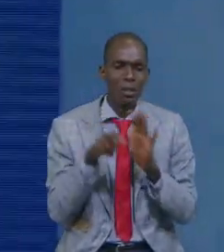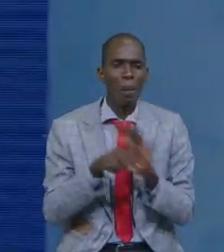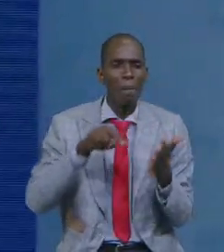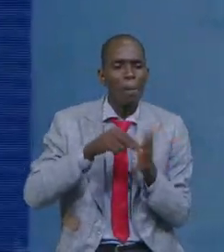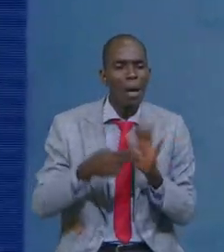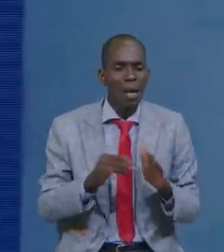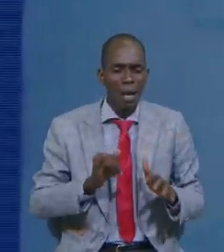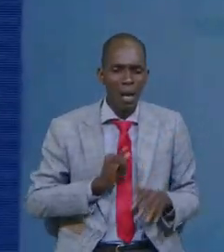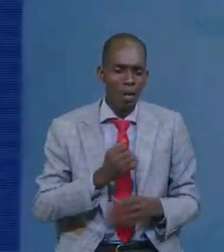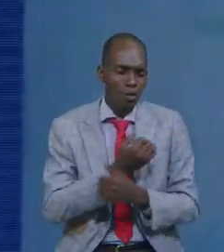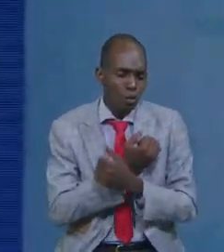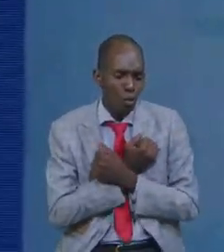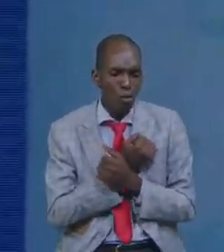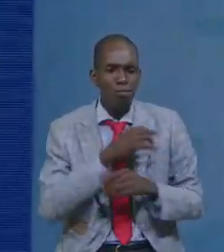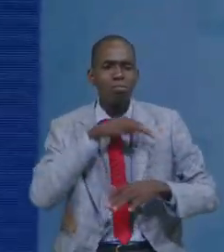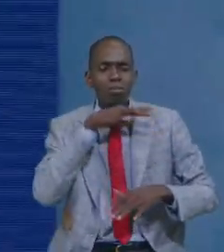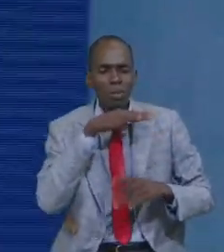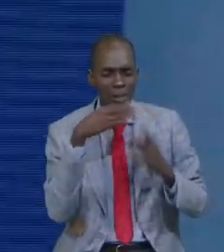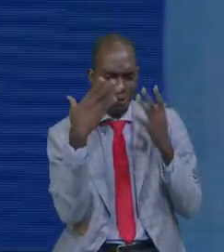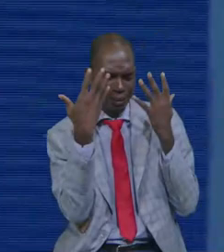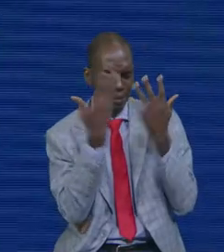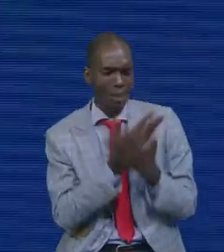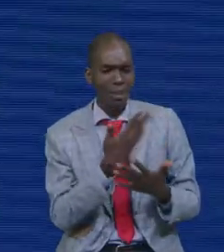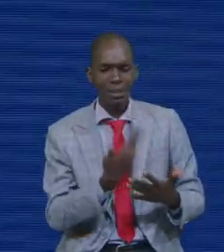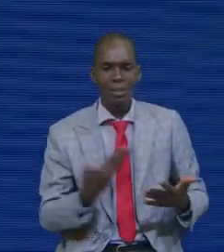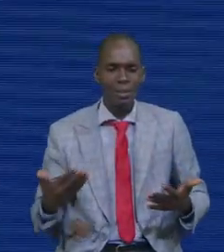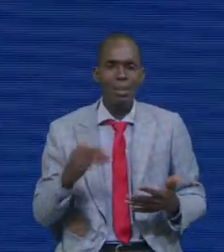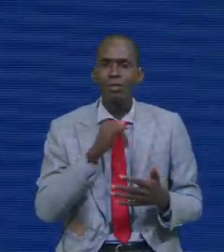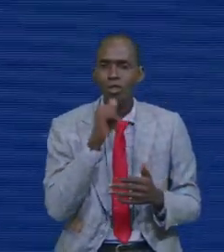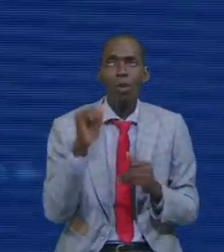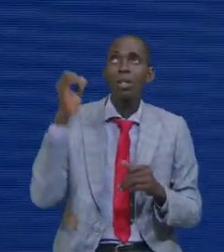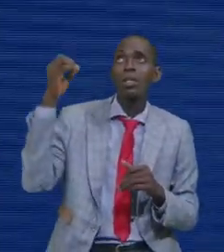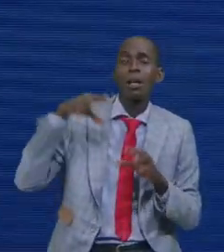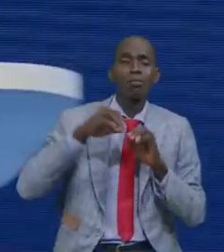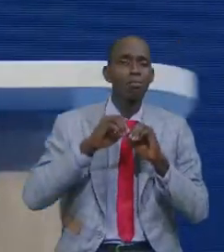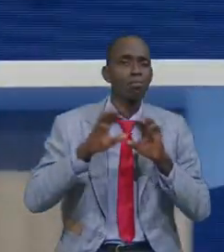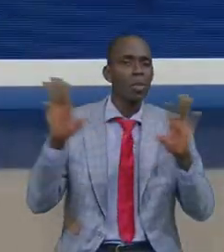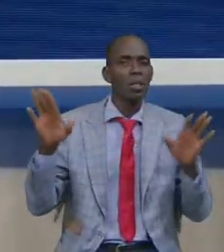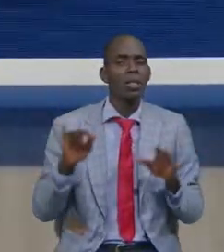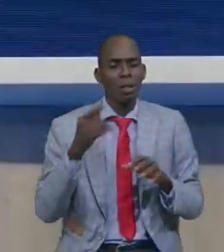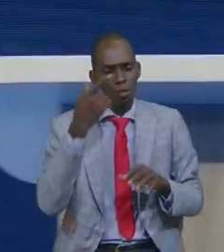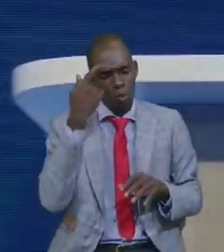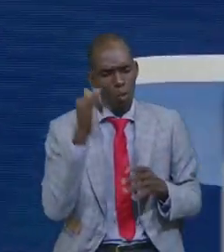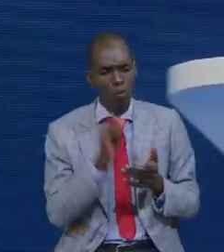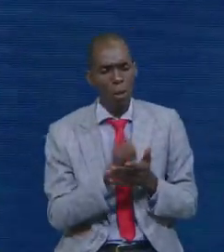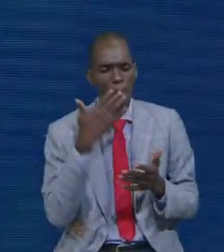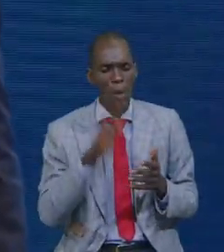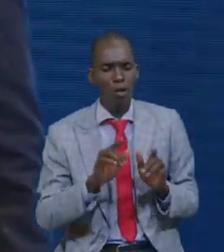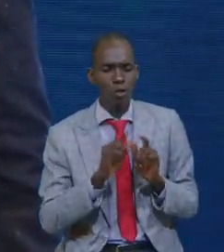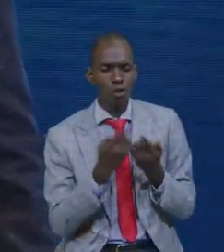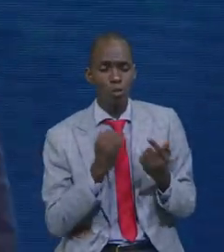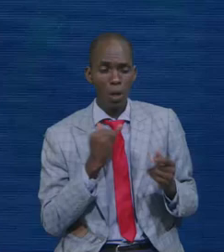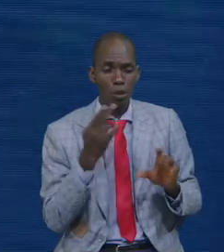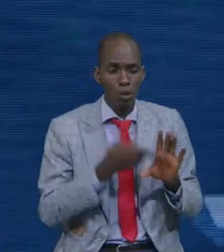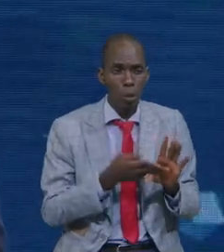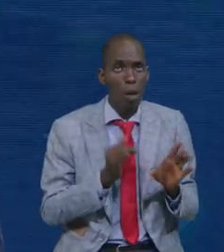a society of darkness. That thing I've done, I've joined the cult. I hope daddy will not